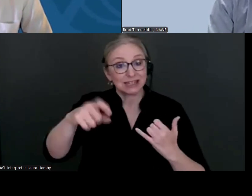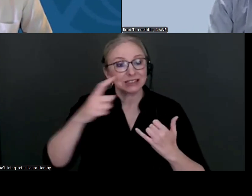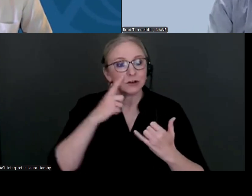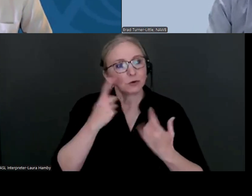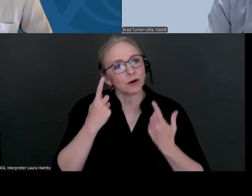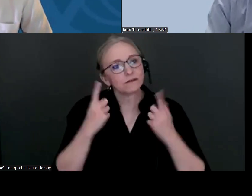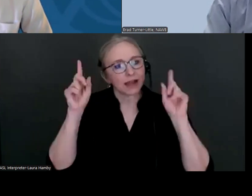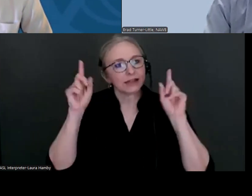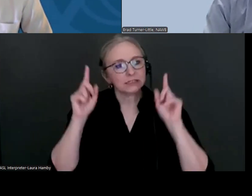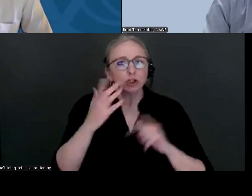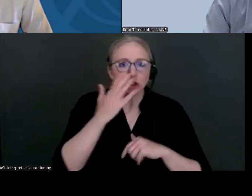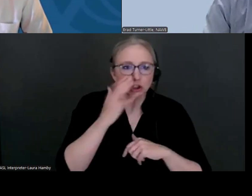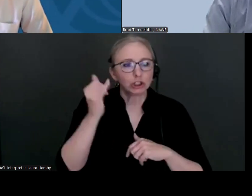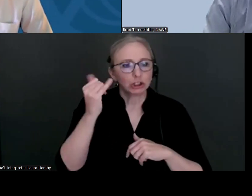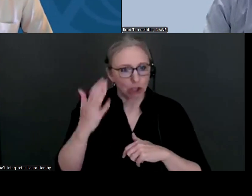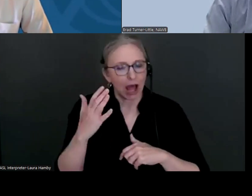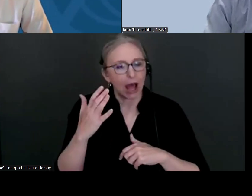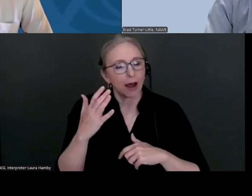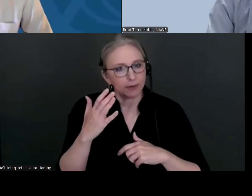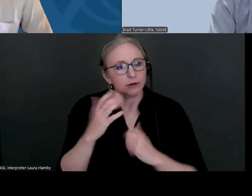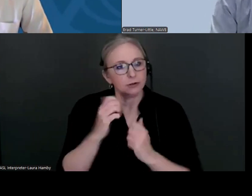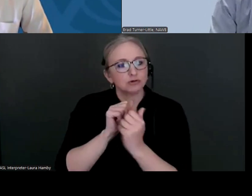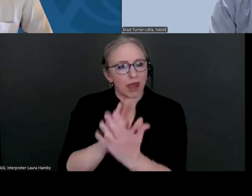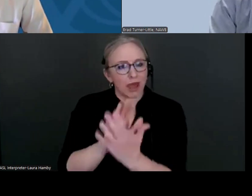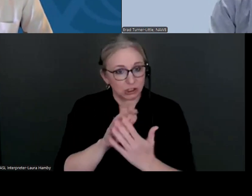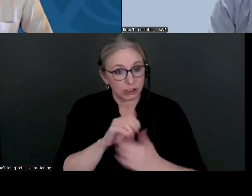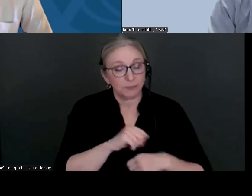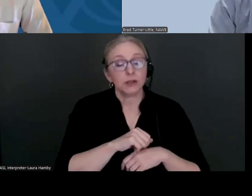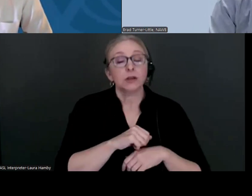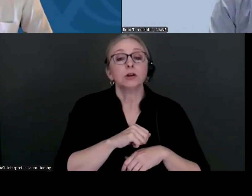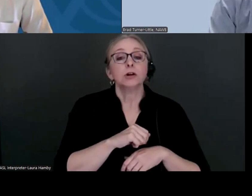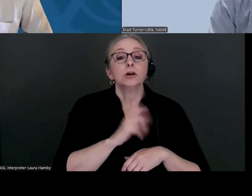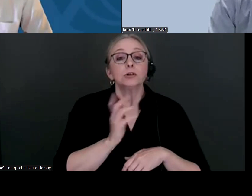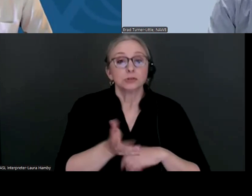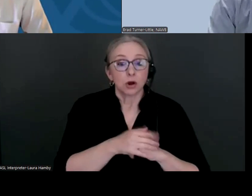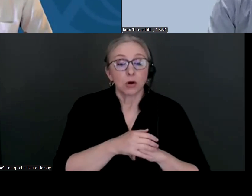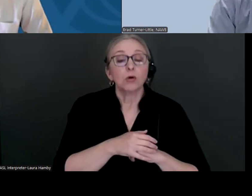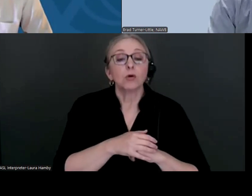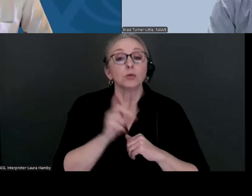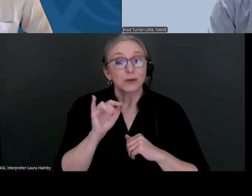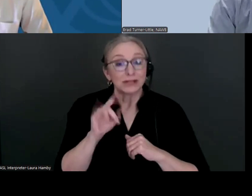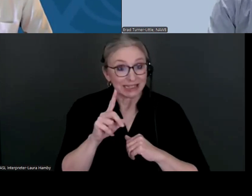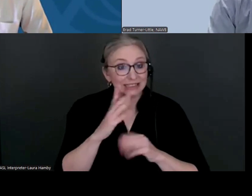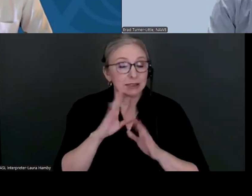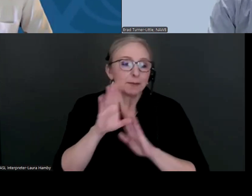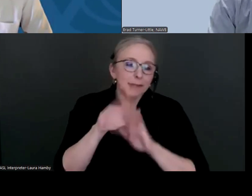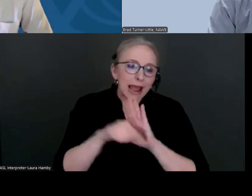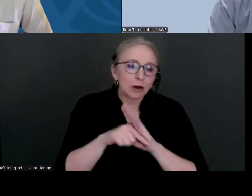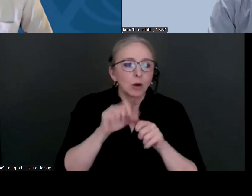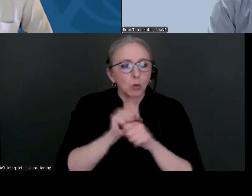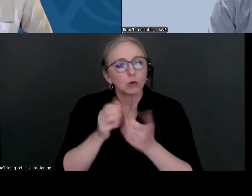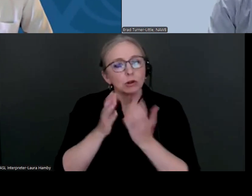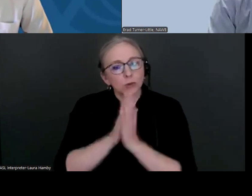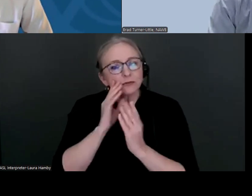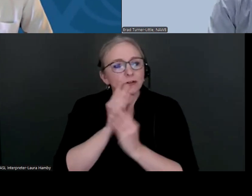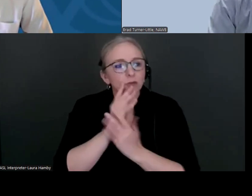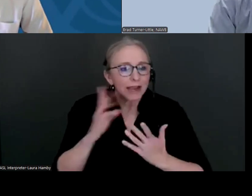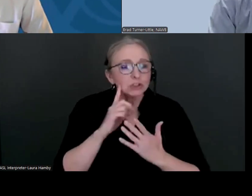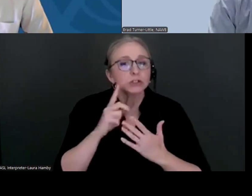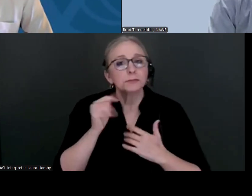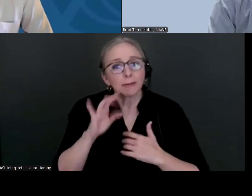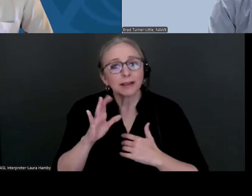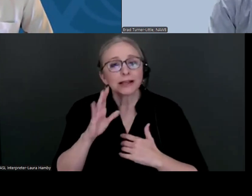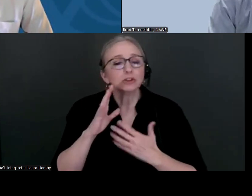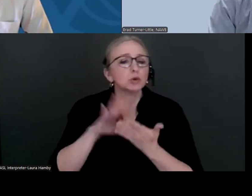effective good job sector strategy. So we did some background work with a request for information to the public to